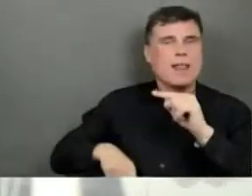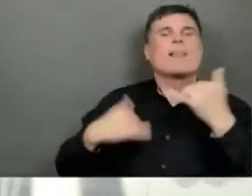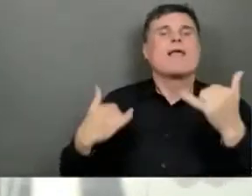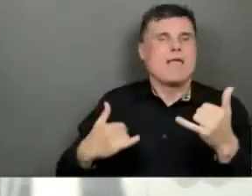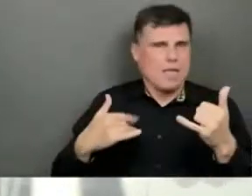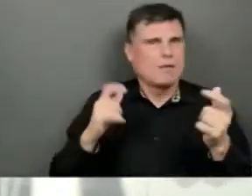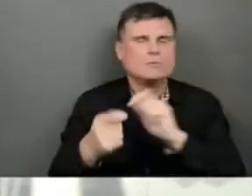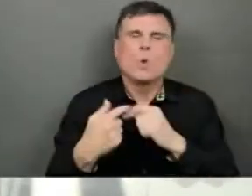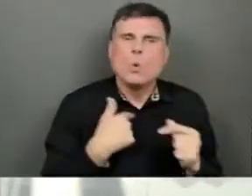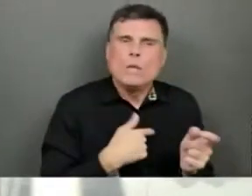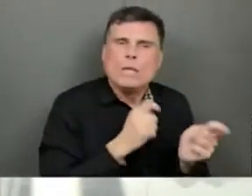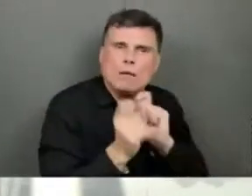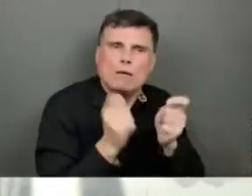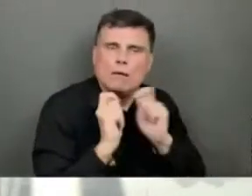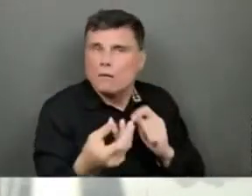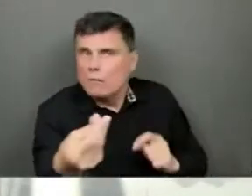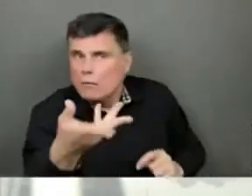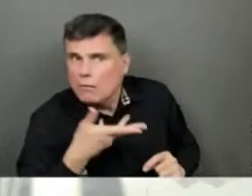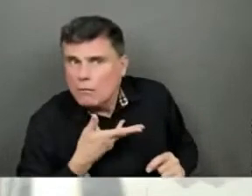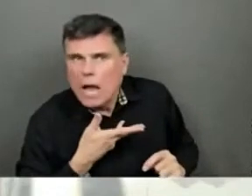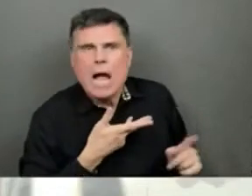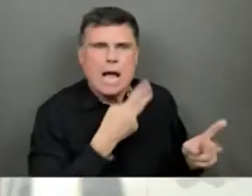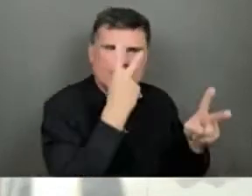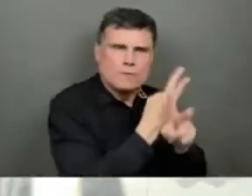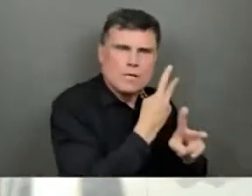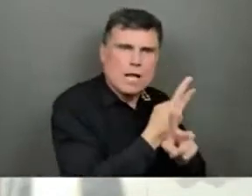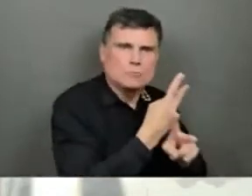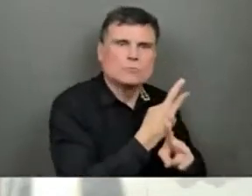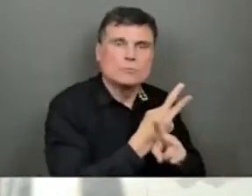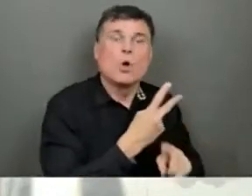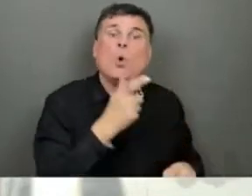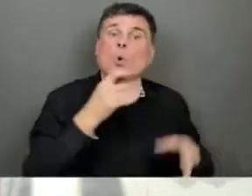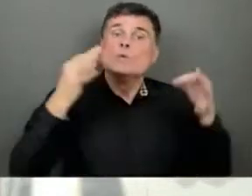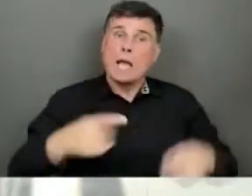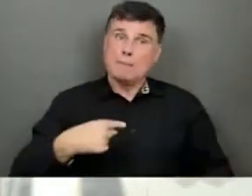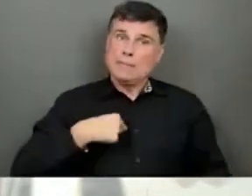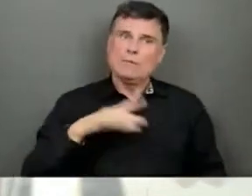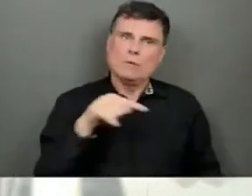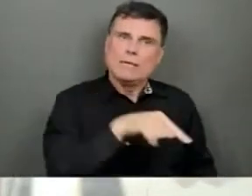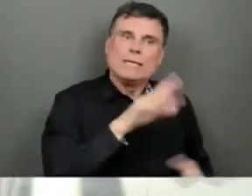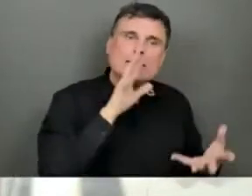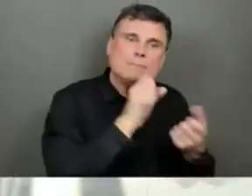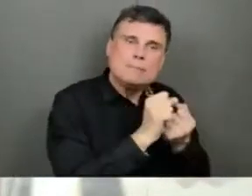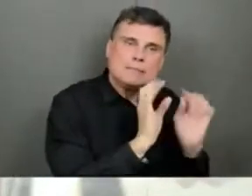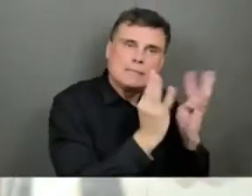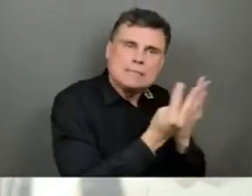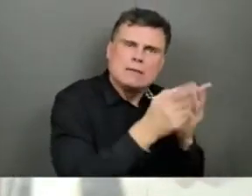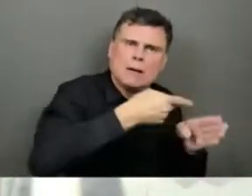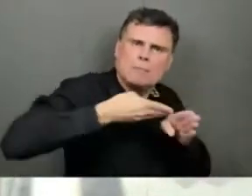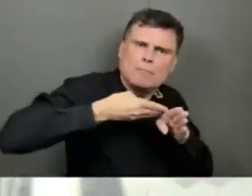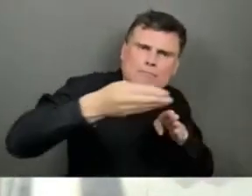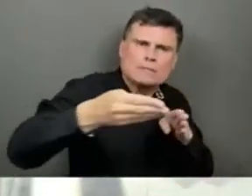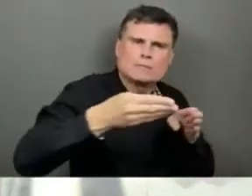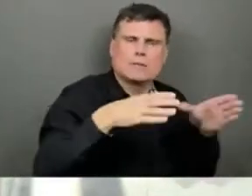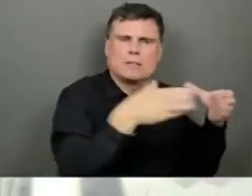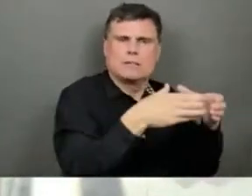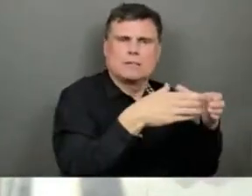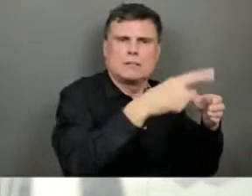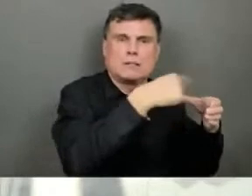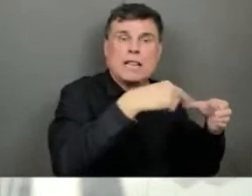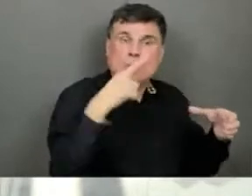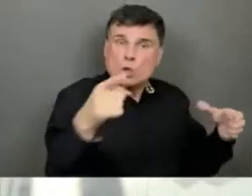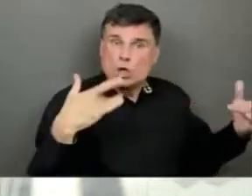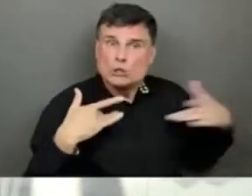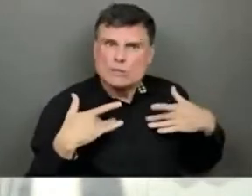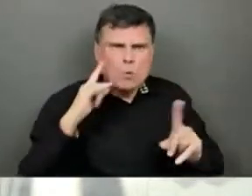decisions are guided by the advice of medical professionals. And but obviously, if people have concerns to bring forward, I'd be happy to take